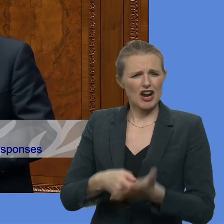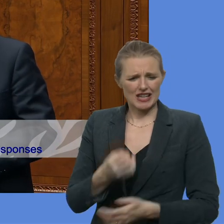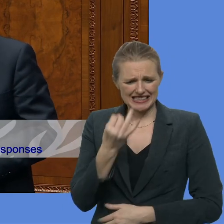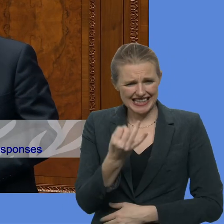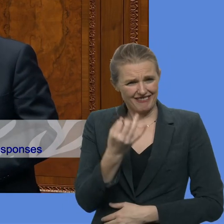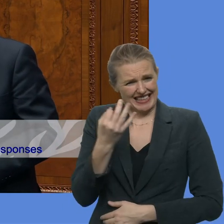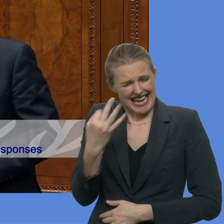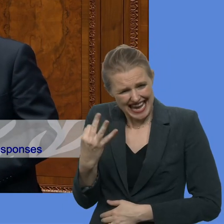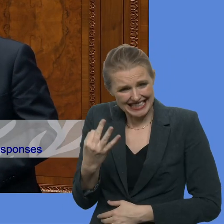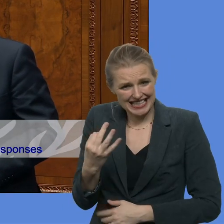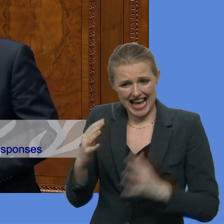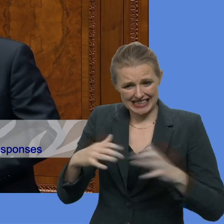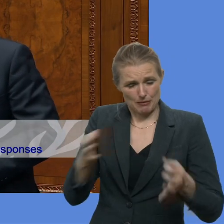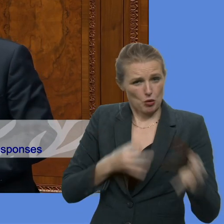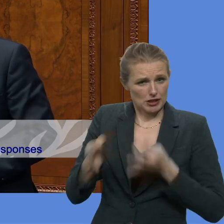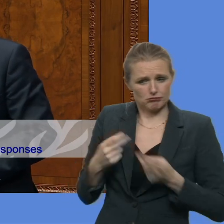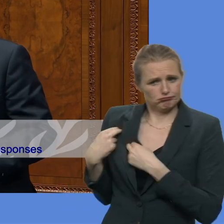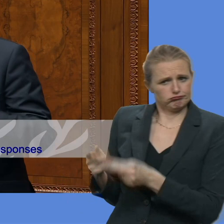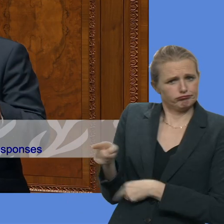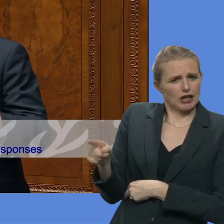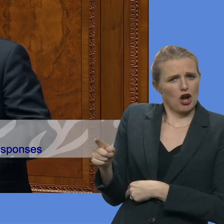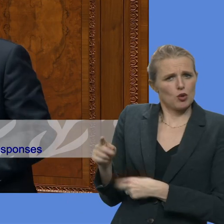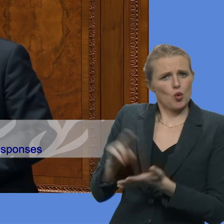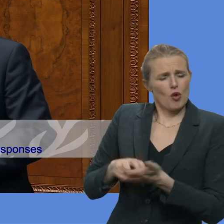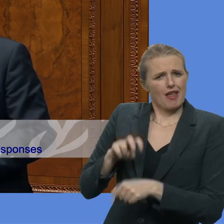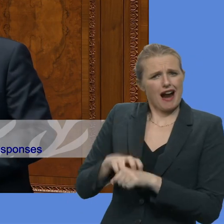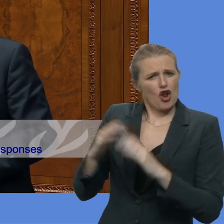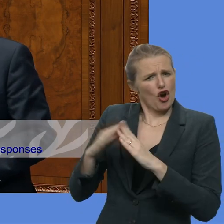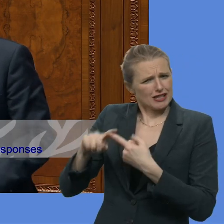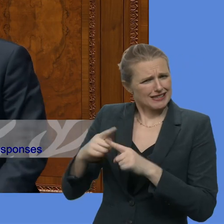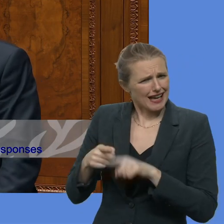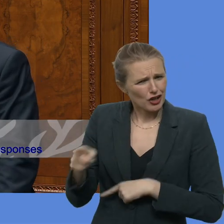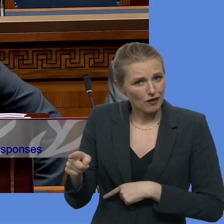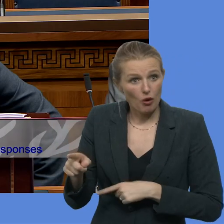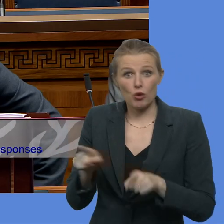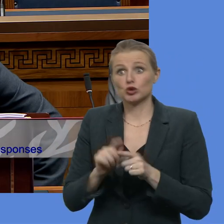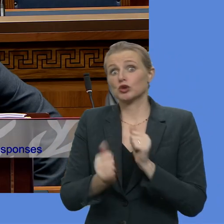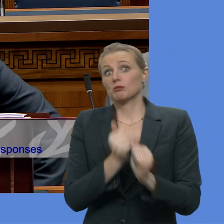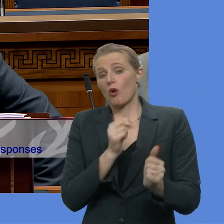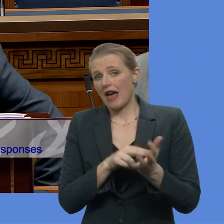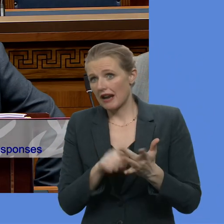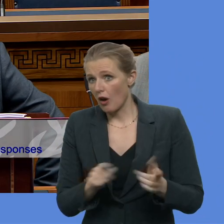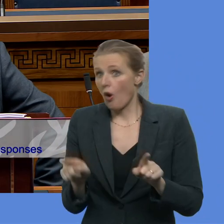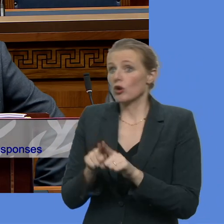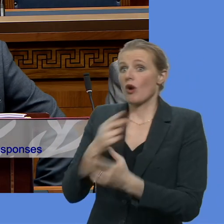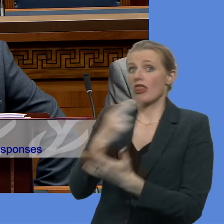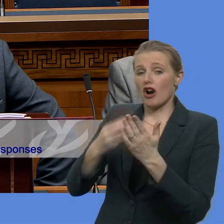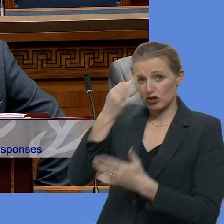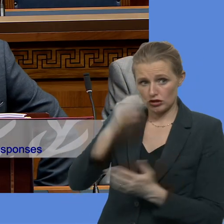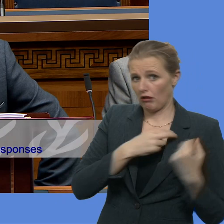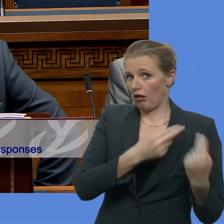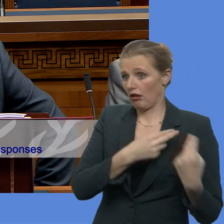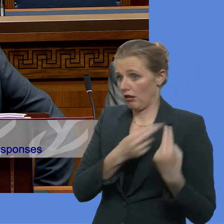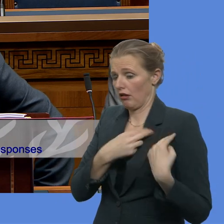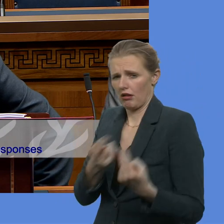Assembly questions to the Northern Ireland Housing Executive. That's not to mention Sport NI or the Arts Council. Does the Minister think this